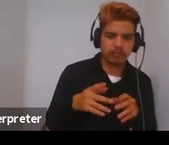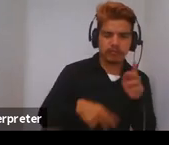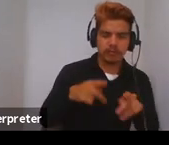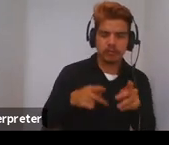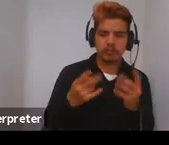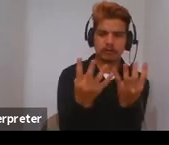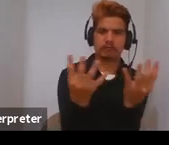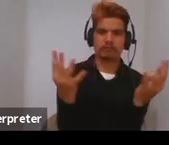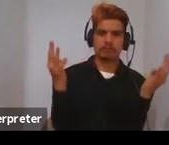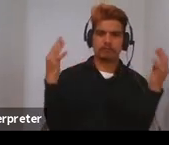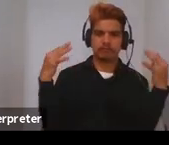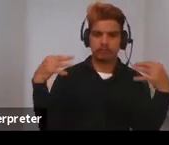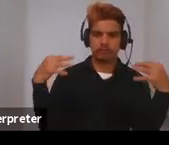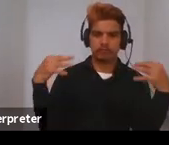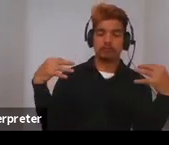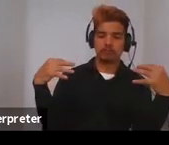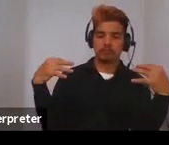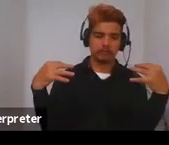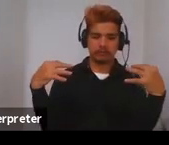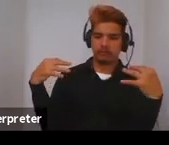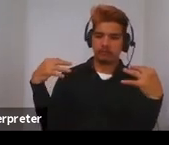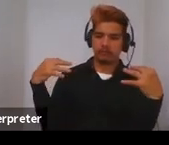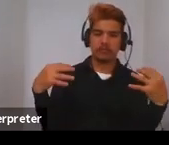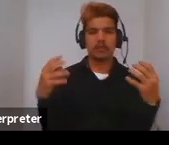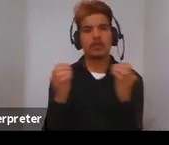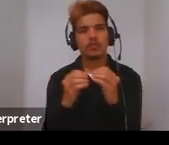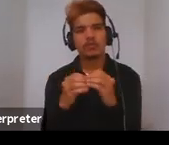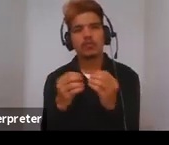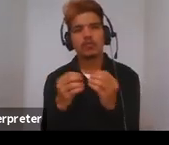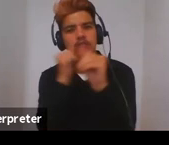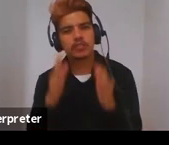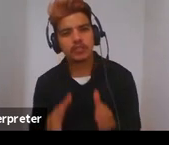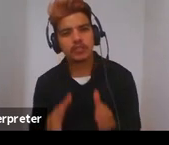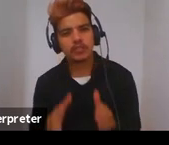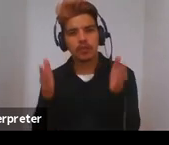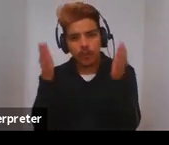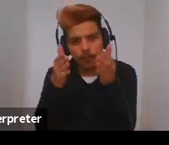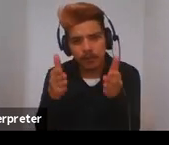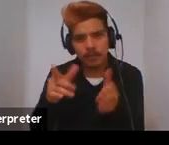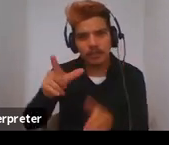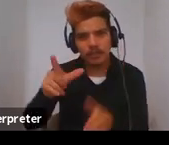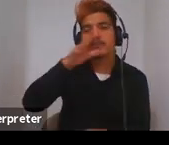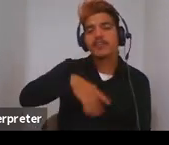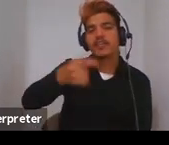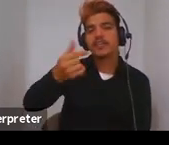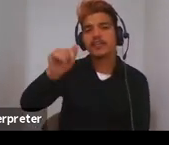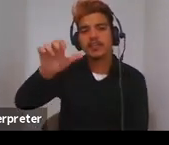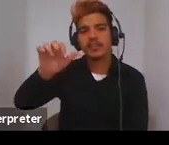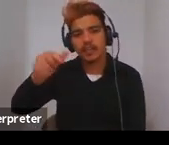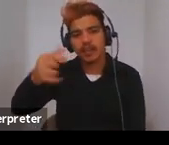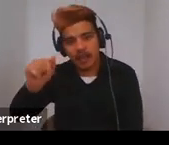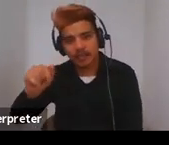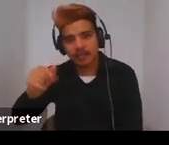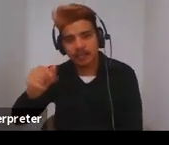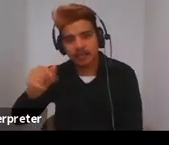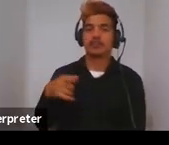at her, to a more survivor empowerment focus from Lady Gaga, the Me Too movement.